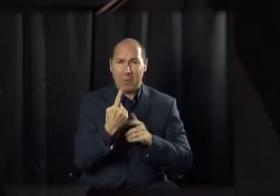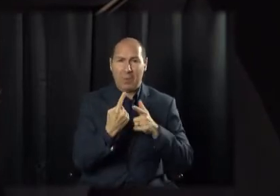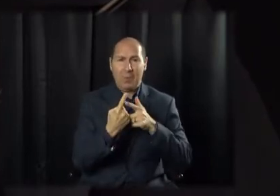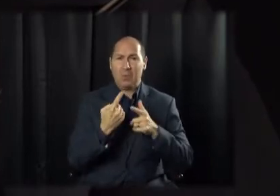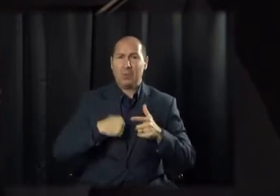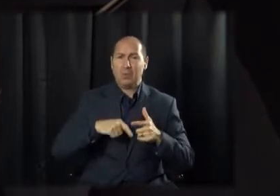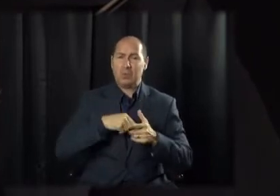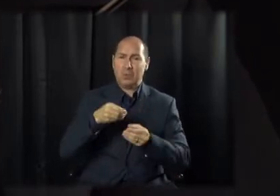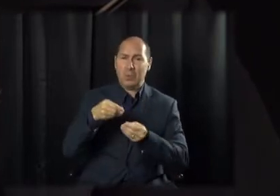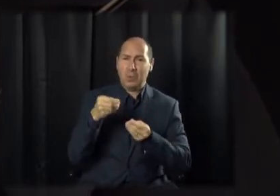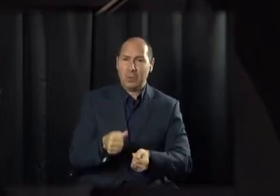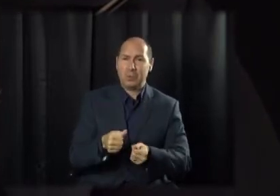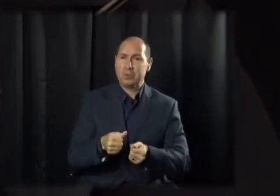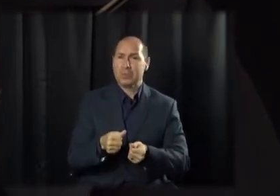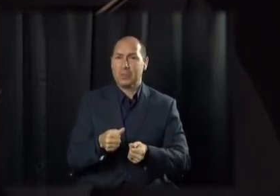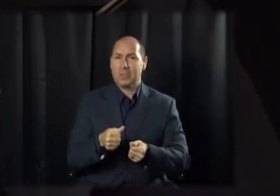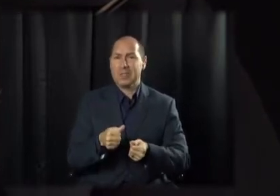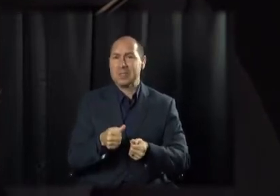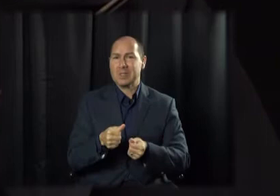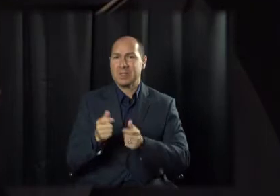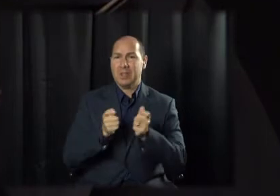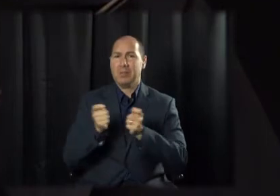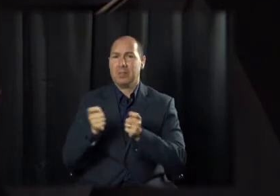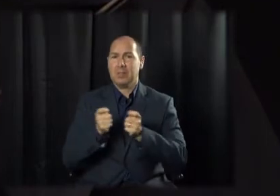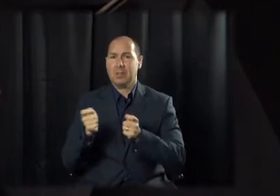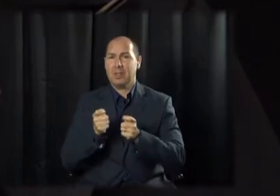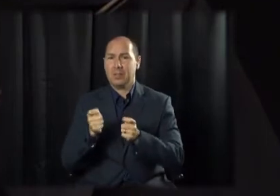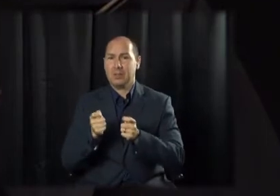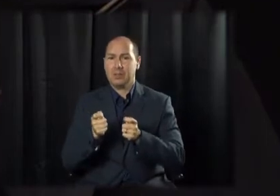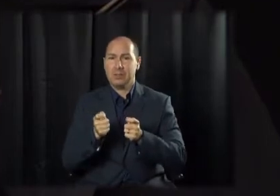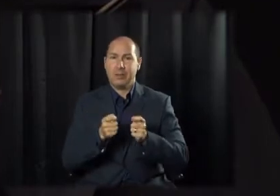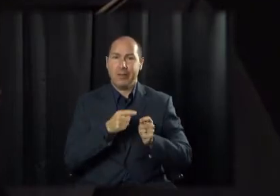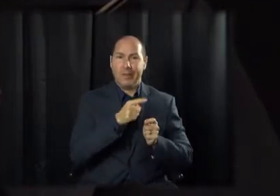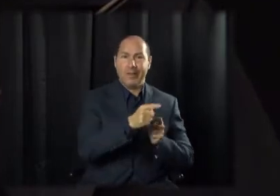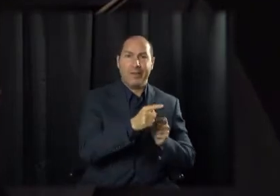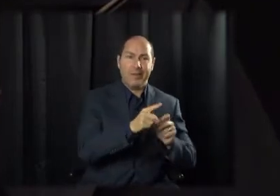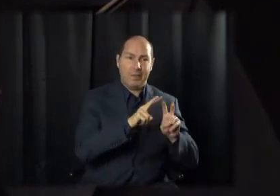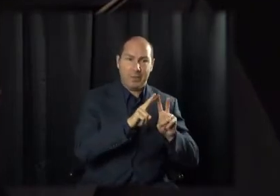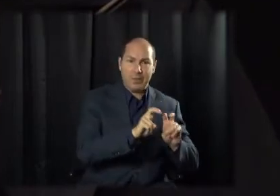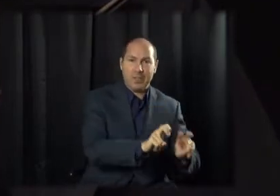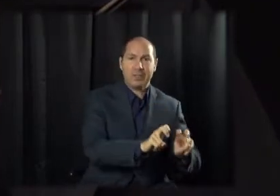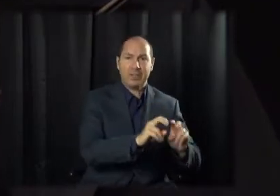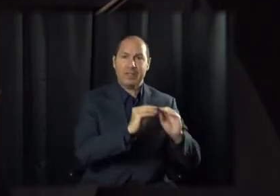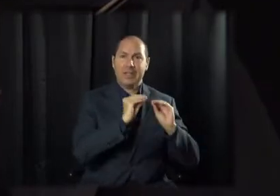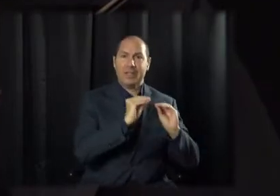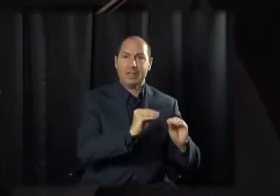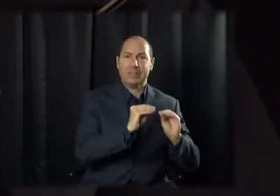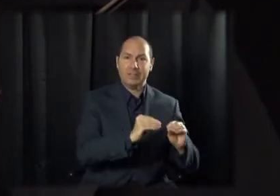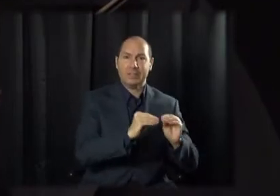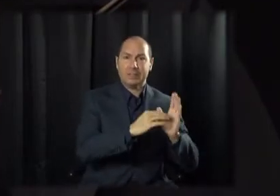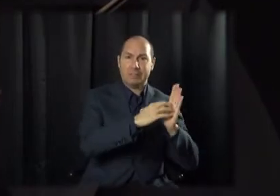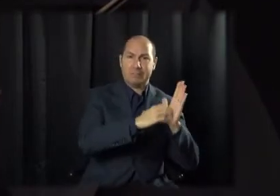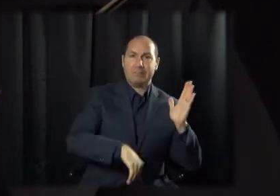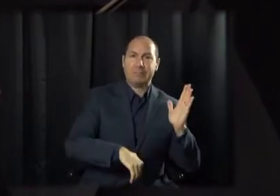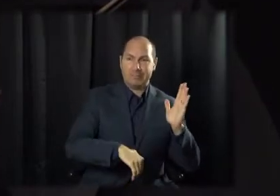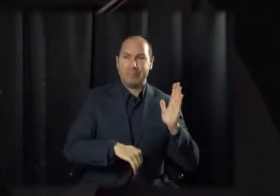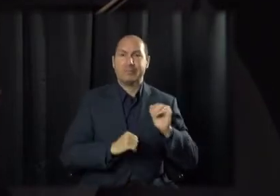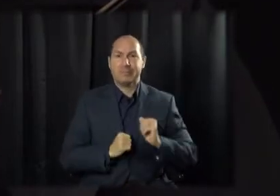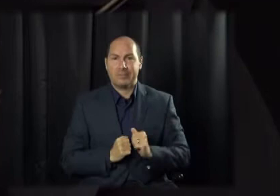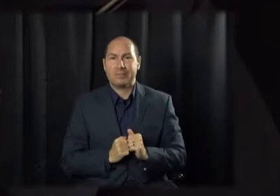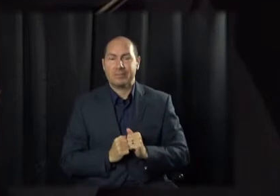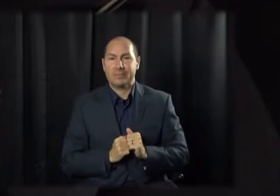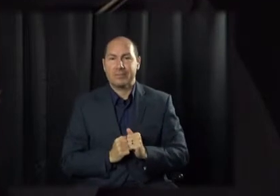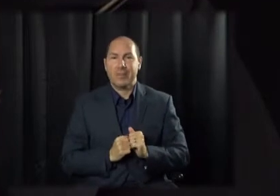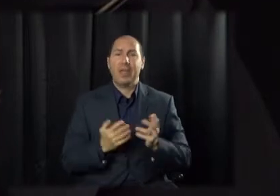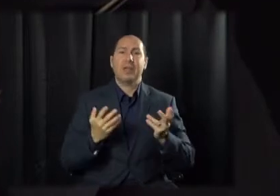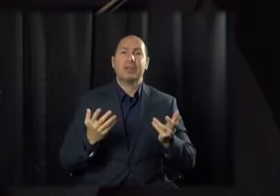side was $1 less that could go to the academic and research mission of the institution. And so it was incumbent upon us to